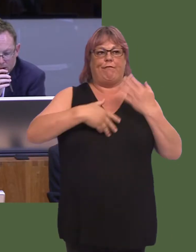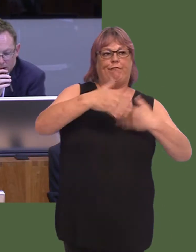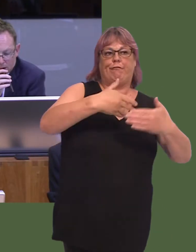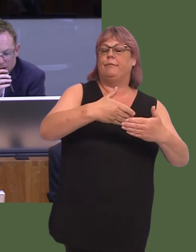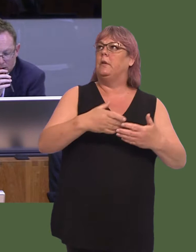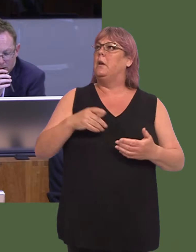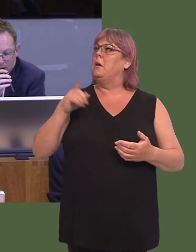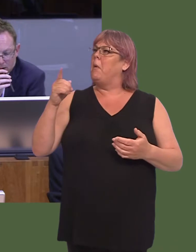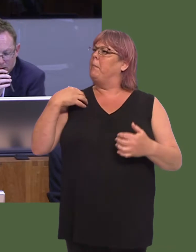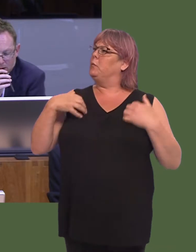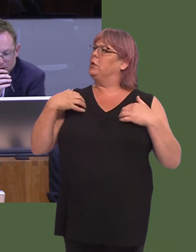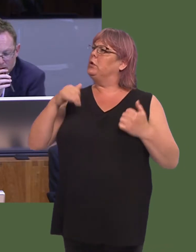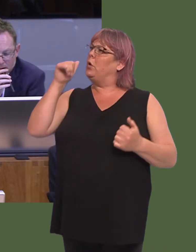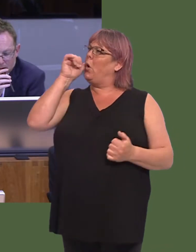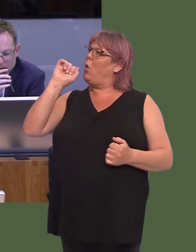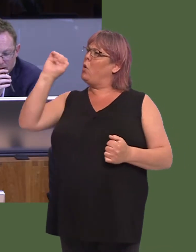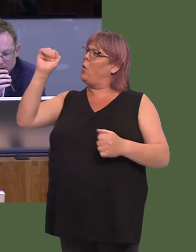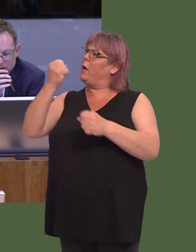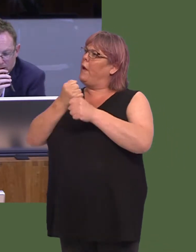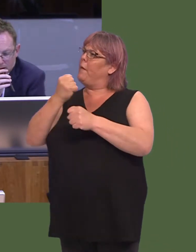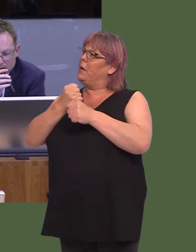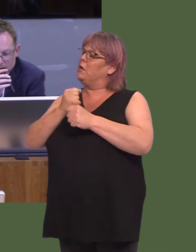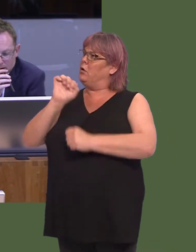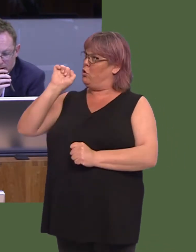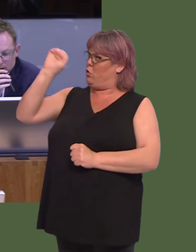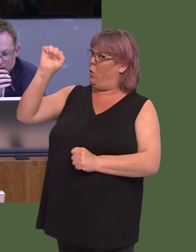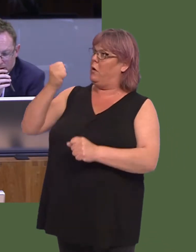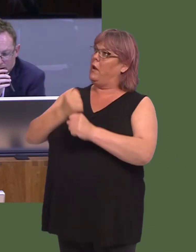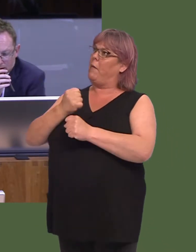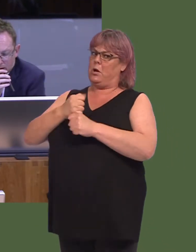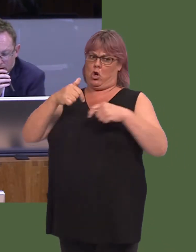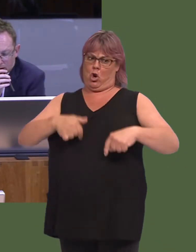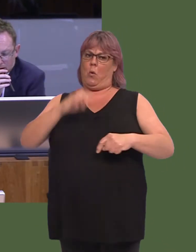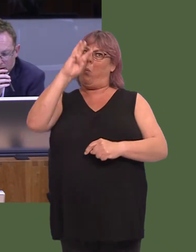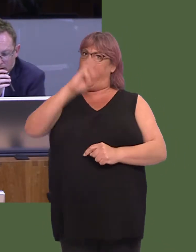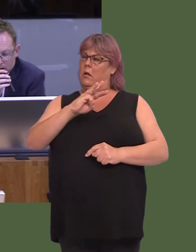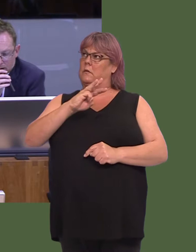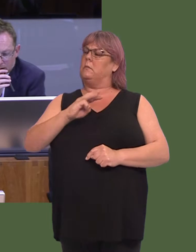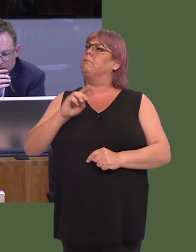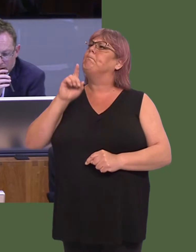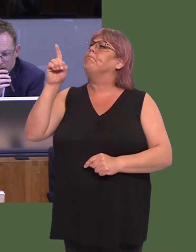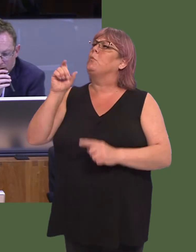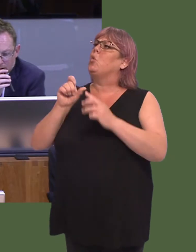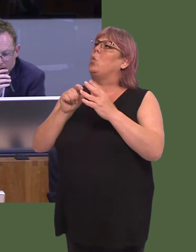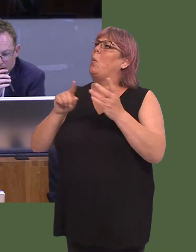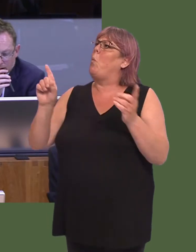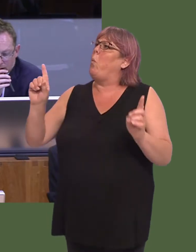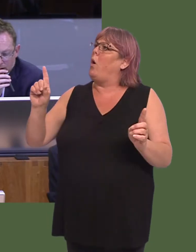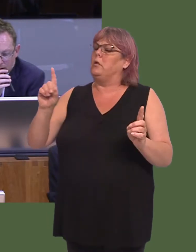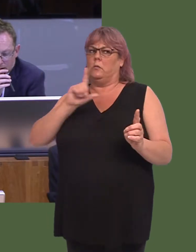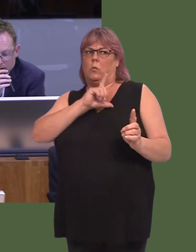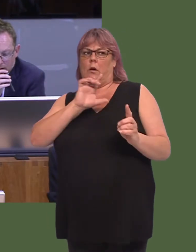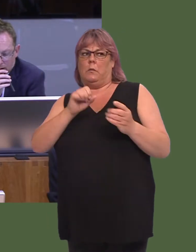of it. And yet, First Minister, what I'd be interested to know is what is your government doing, your government, the one here in Wales, doing to